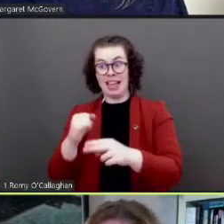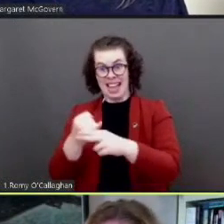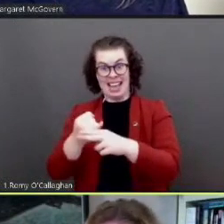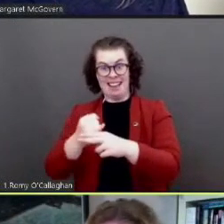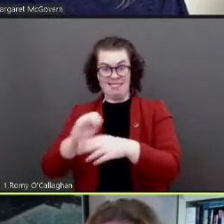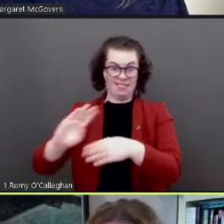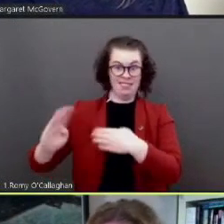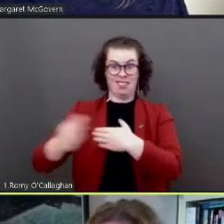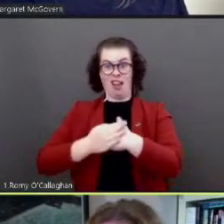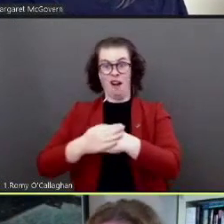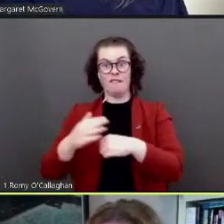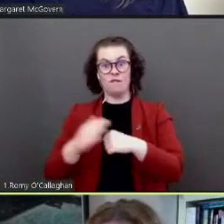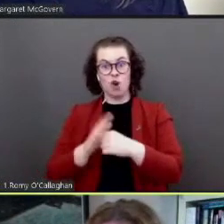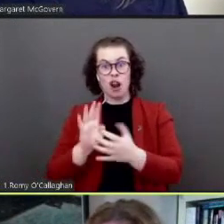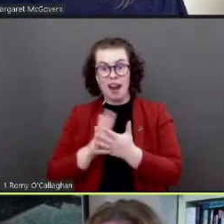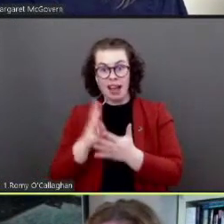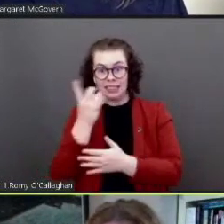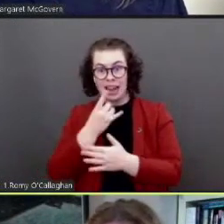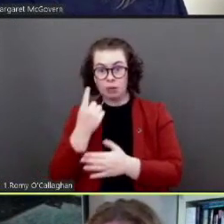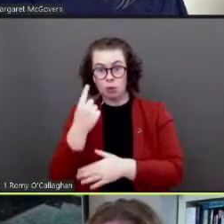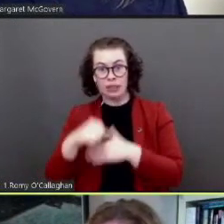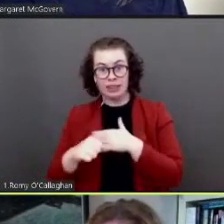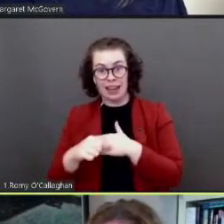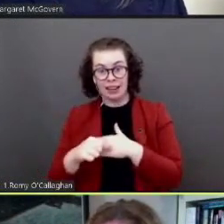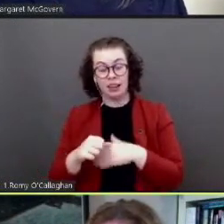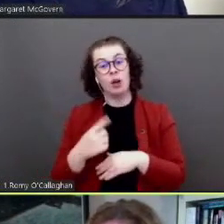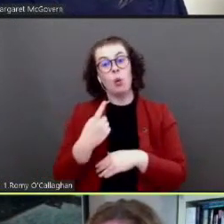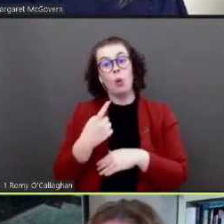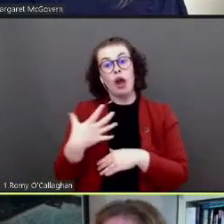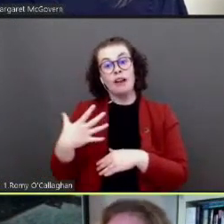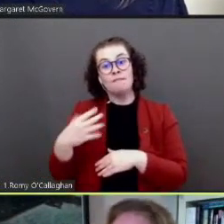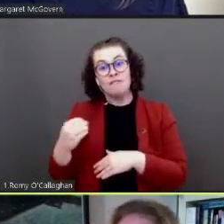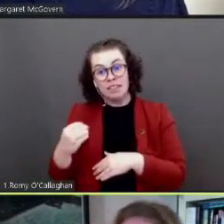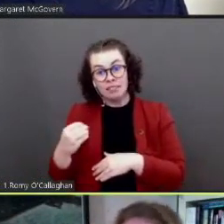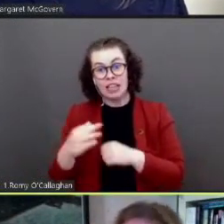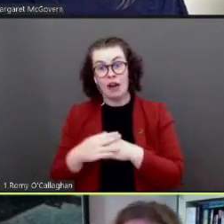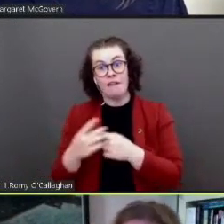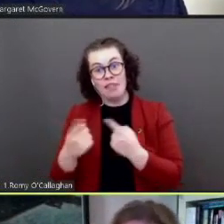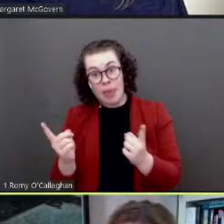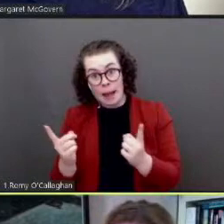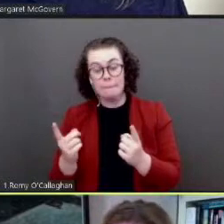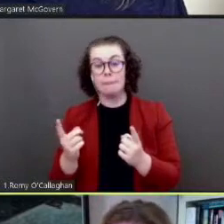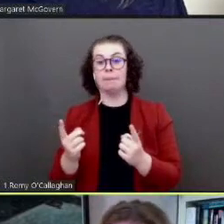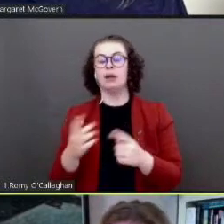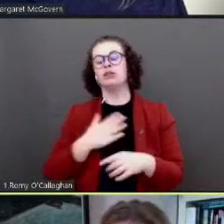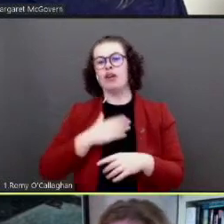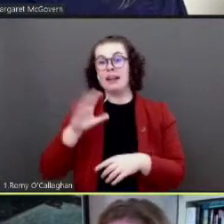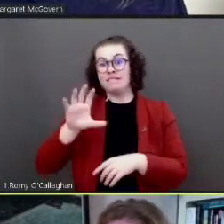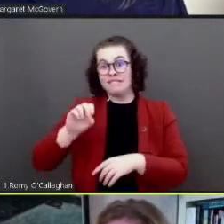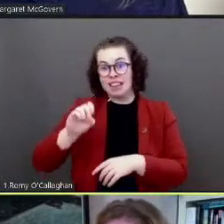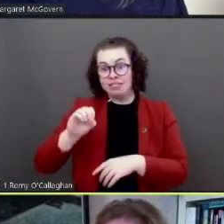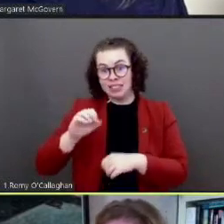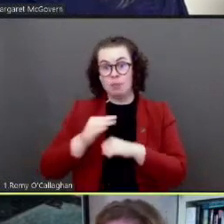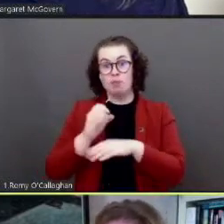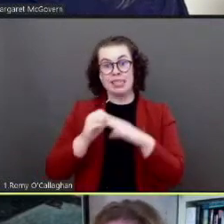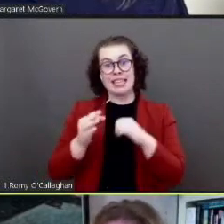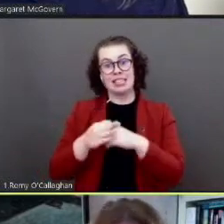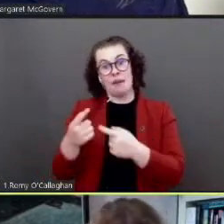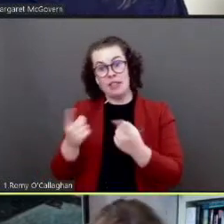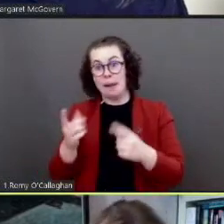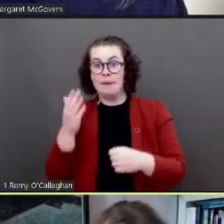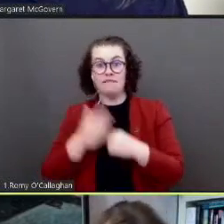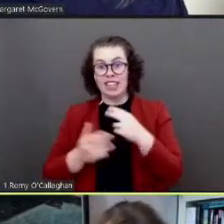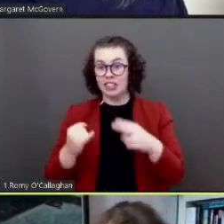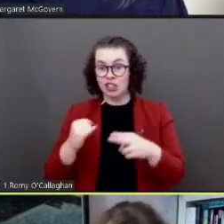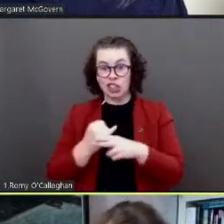than 350 of those were locked up for more than 21 hours a day. And that's before the COVID-19 pandemic arrived